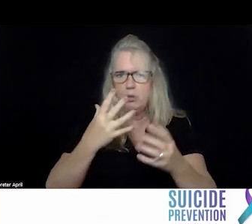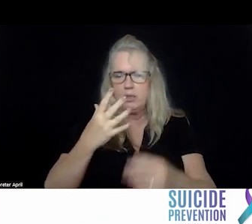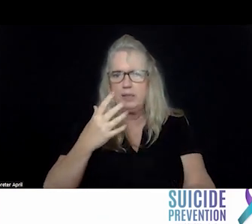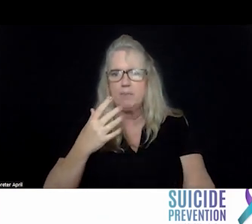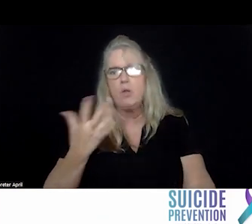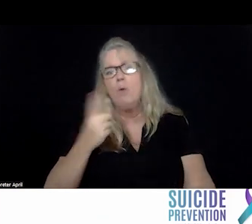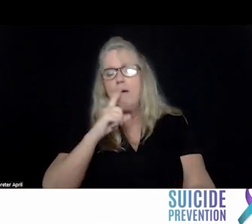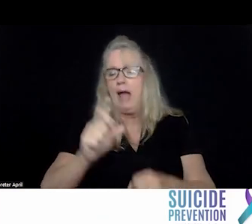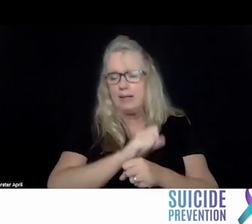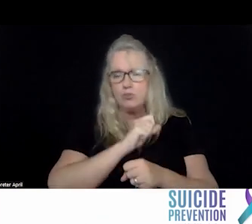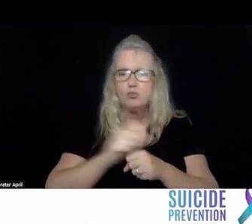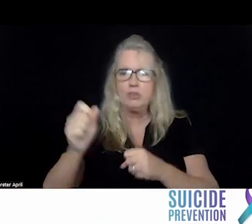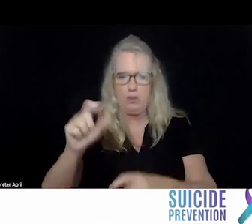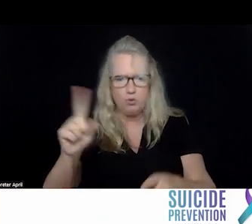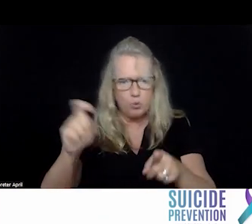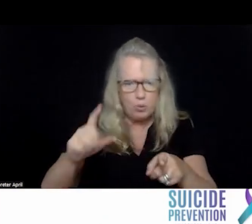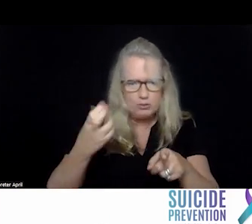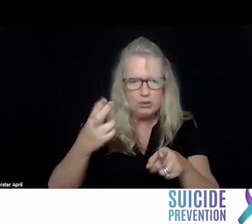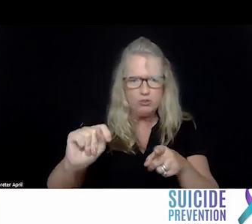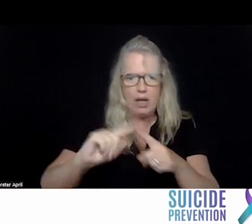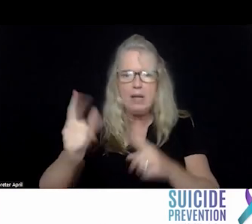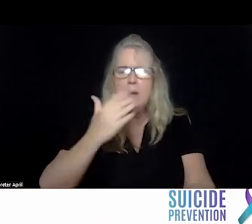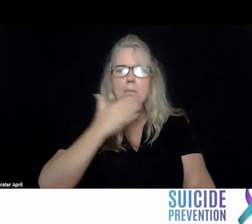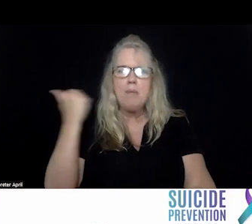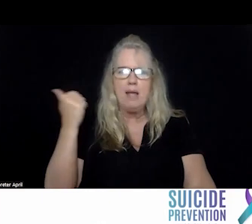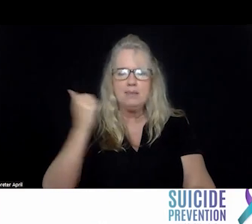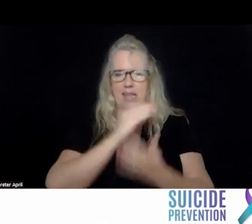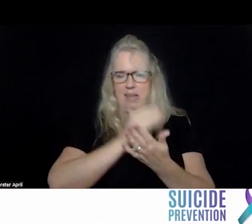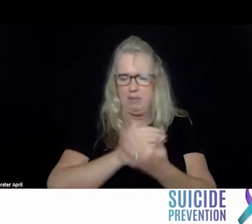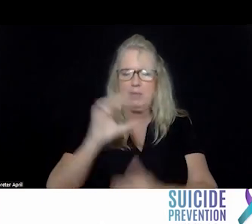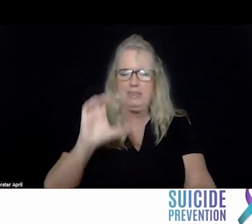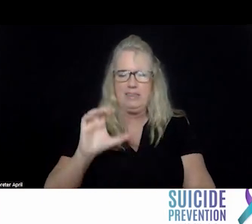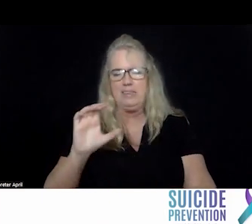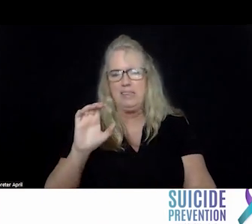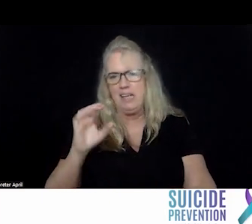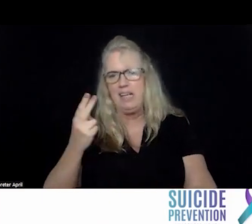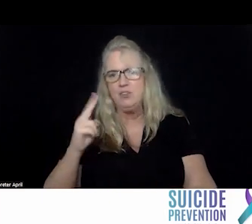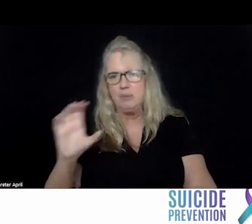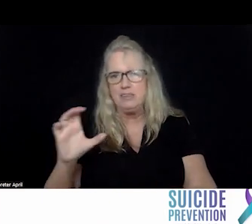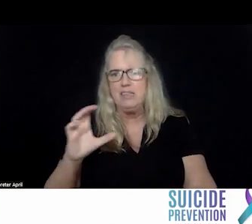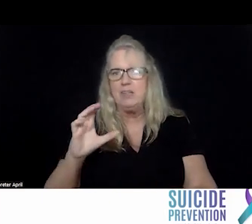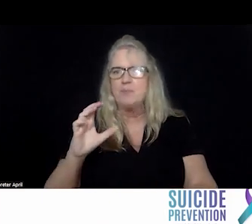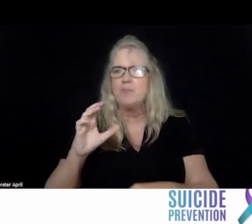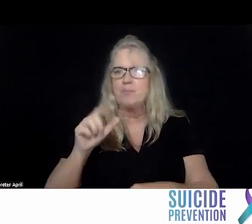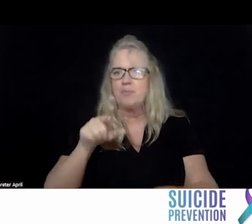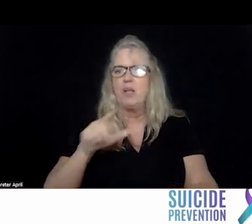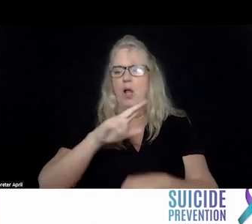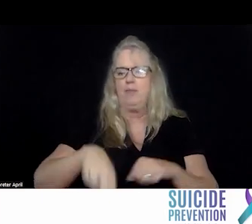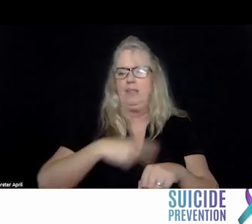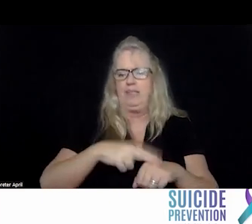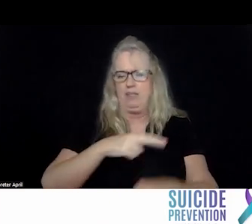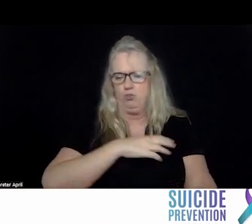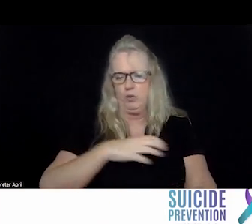there's a question in the chat. The best list of CCBHCs available publicly is actually on the National Council